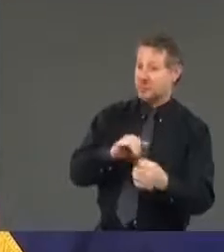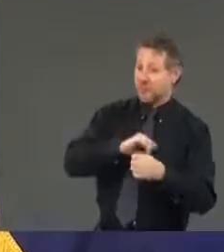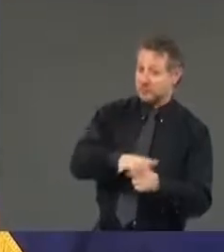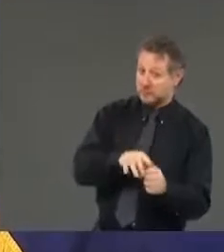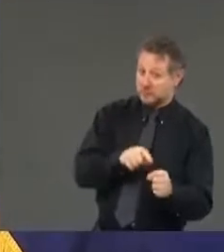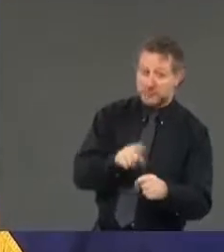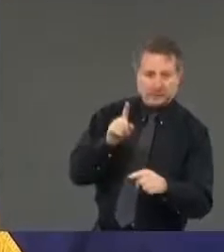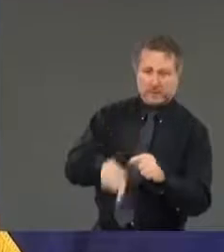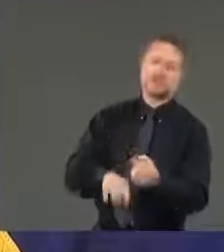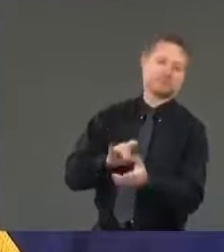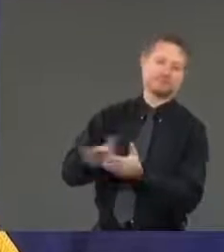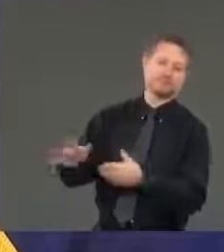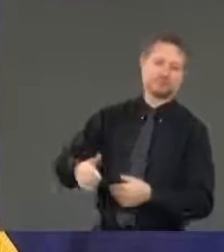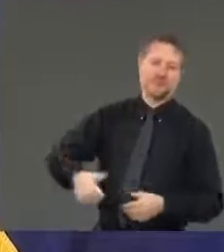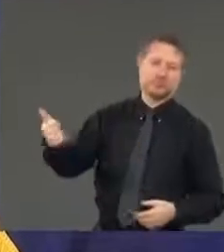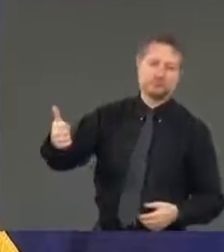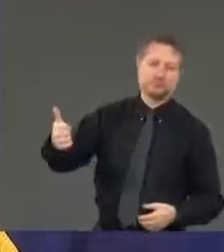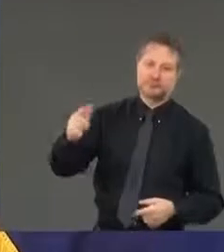And there might be